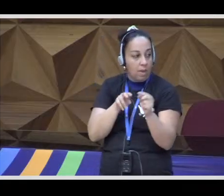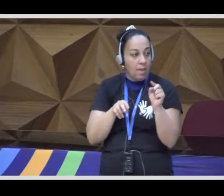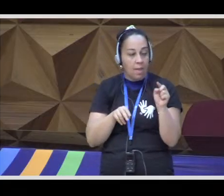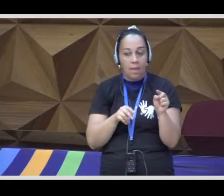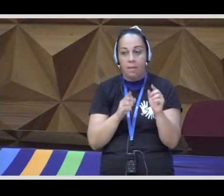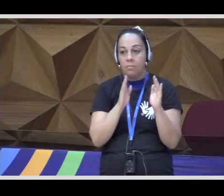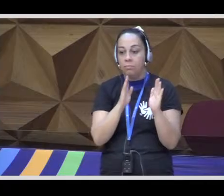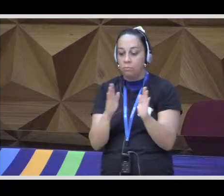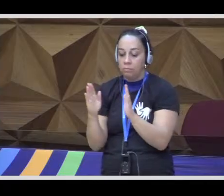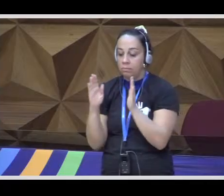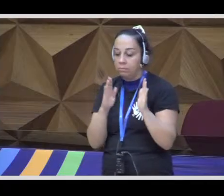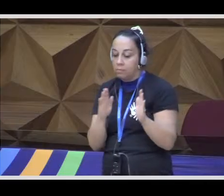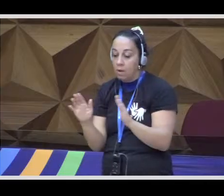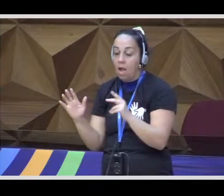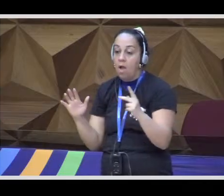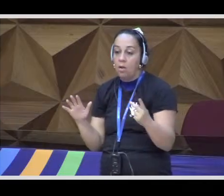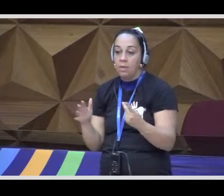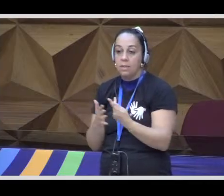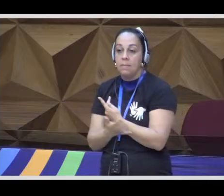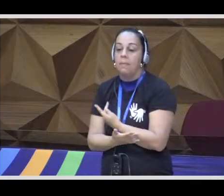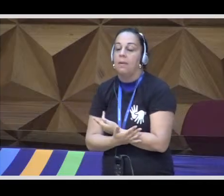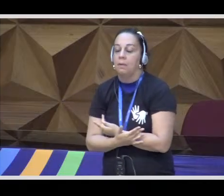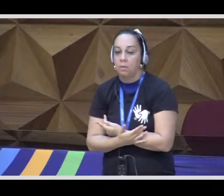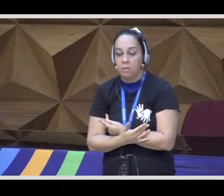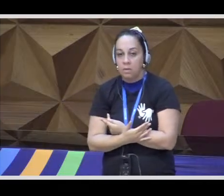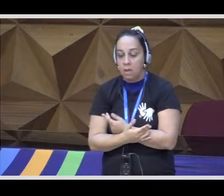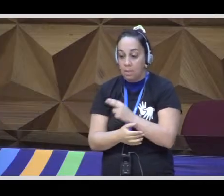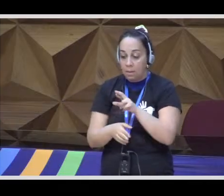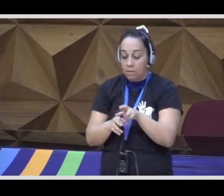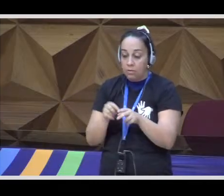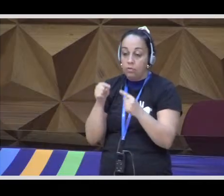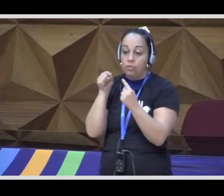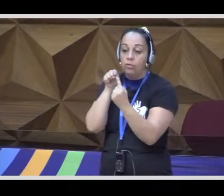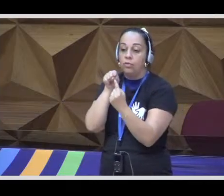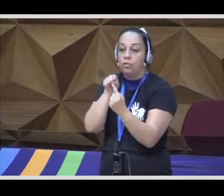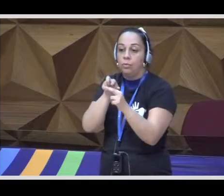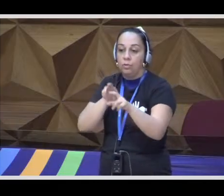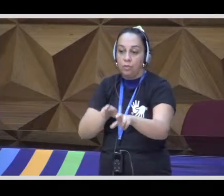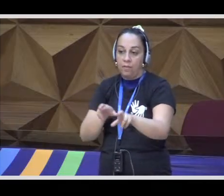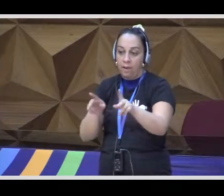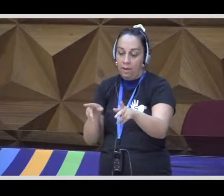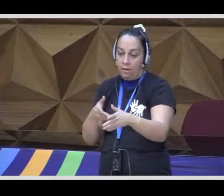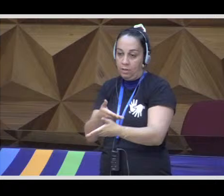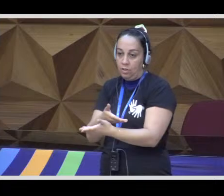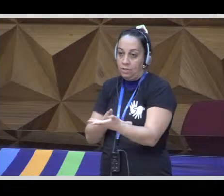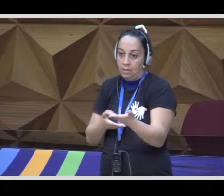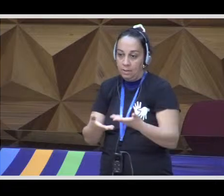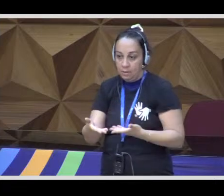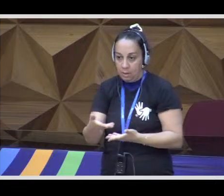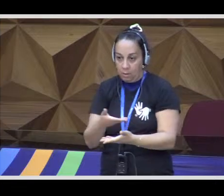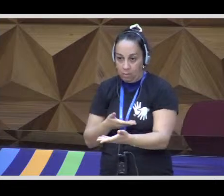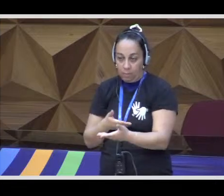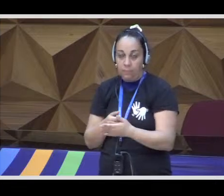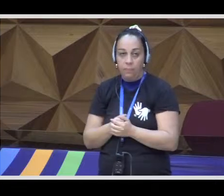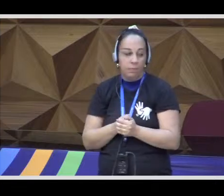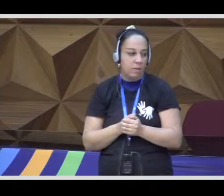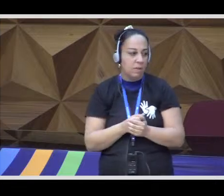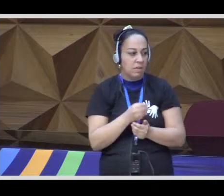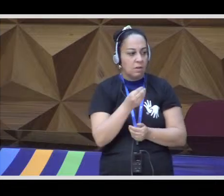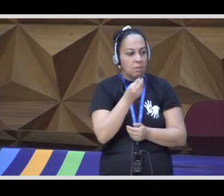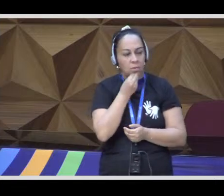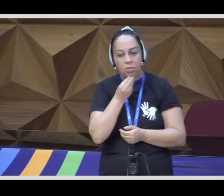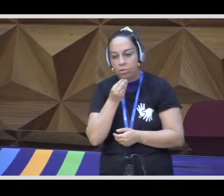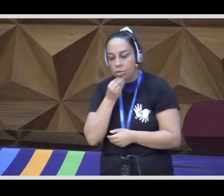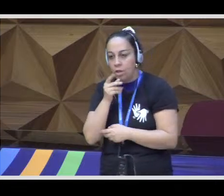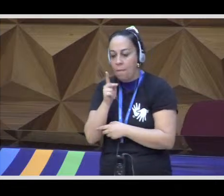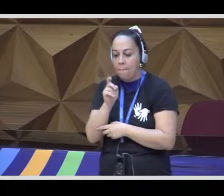different types of interactions. So we just thought of all the different things you could possibly do. Foot tapping, doing things on your palm, tapping